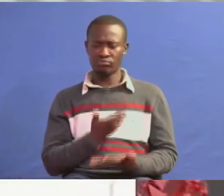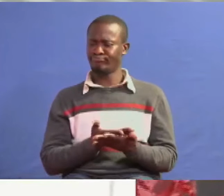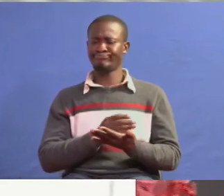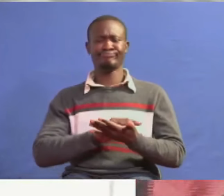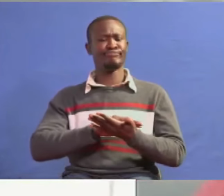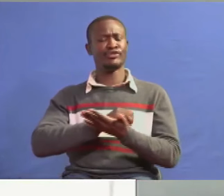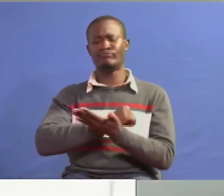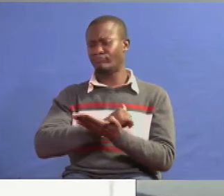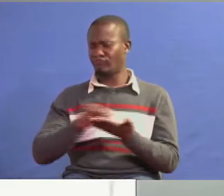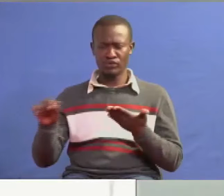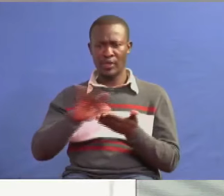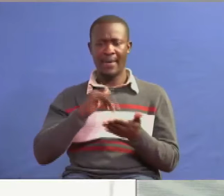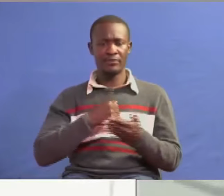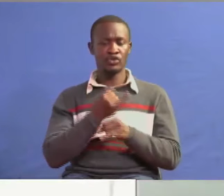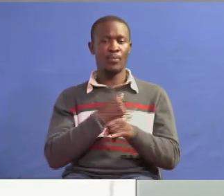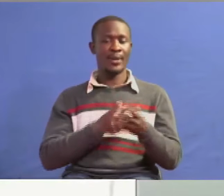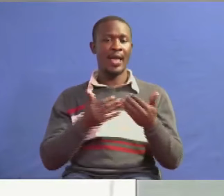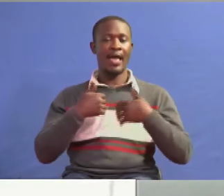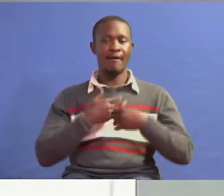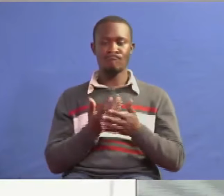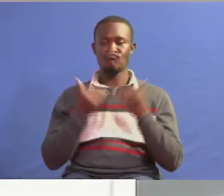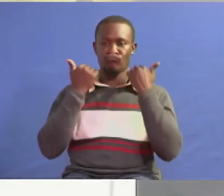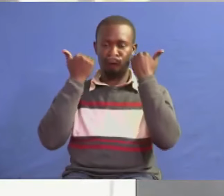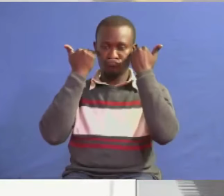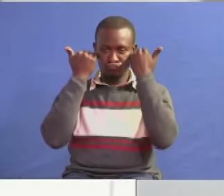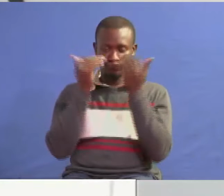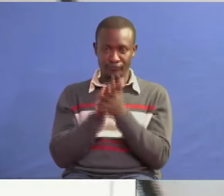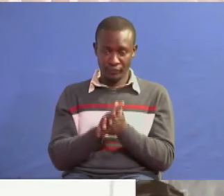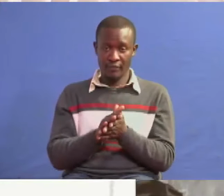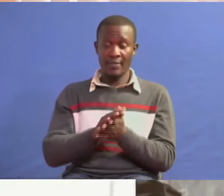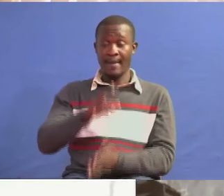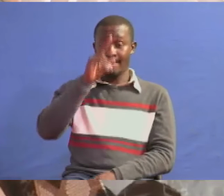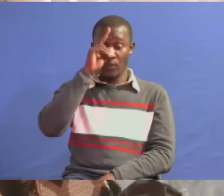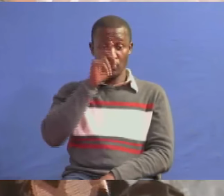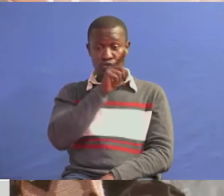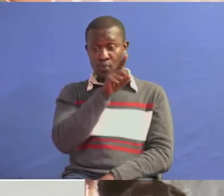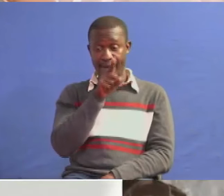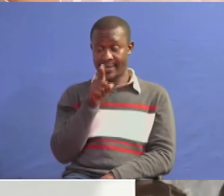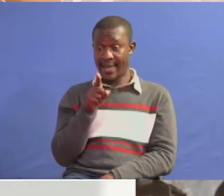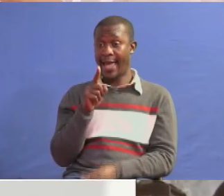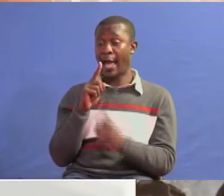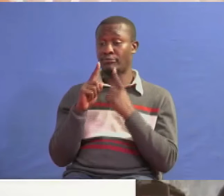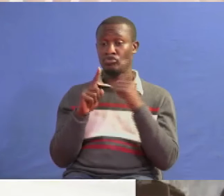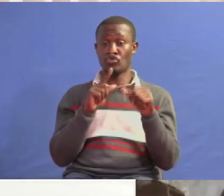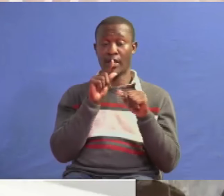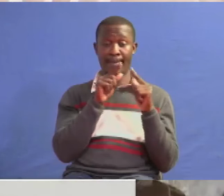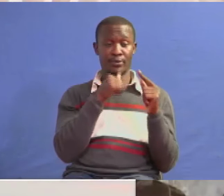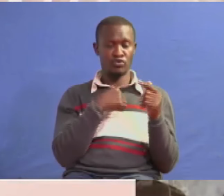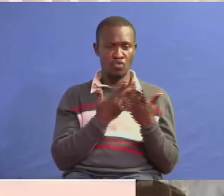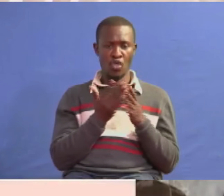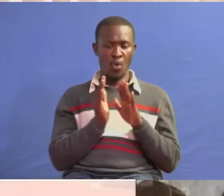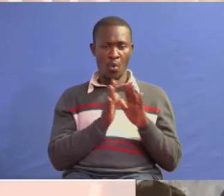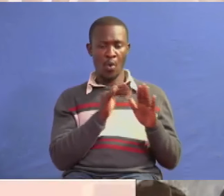job but shall face full force of the law. Na maafisa polisi walio hapo, nazungumza kwa niaba ya waziri